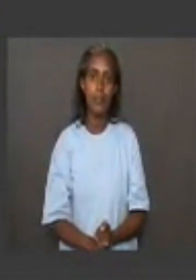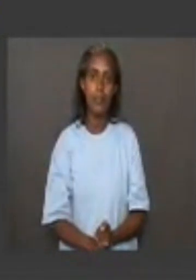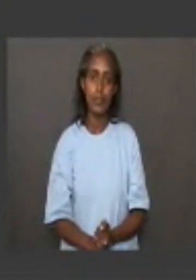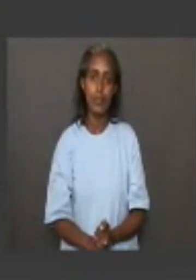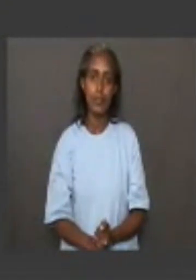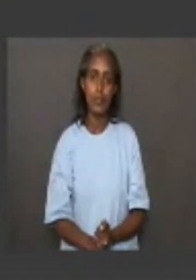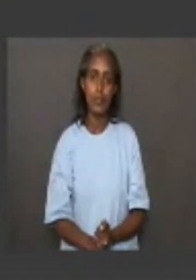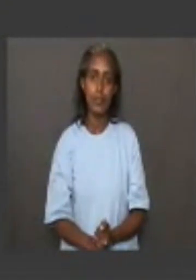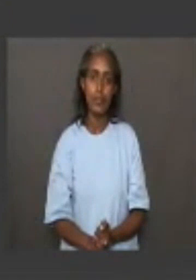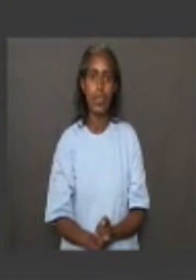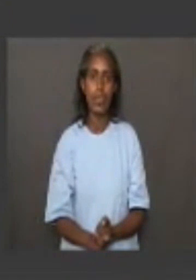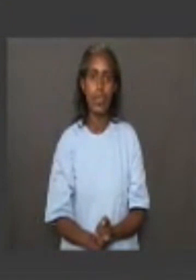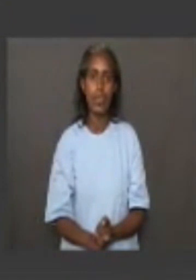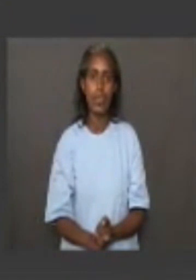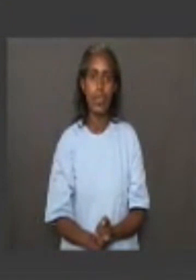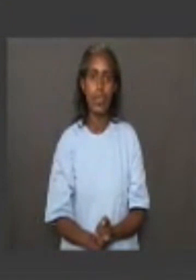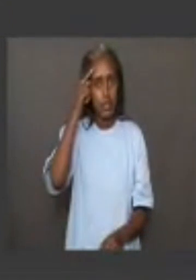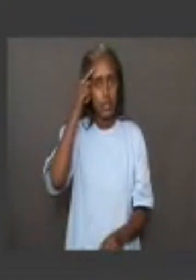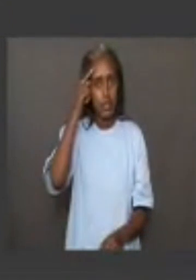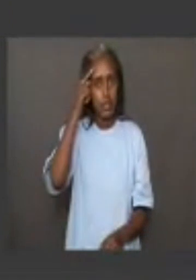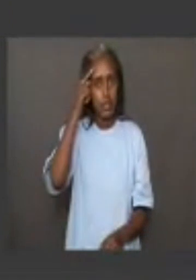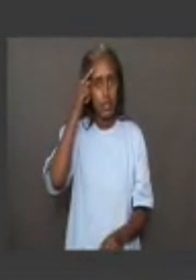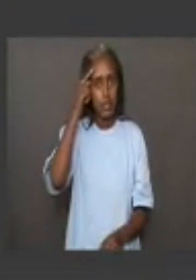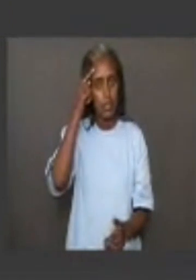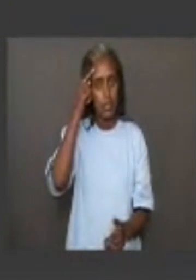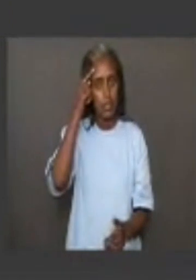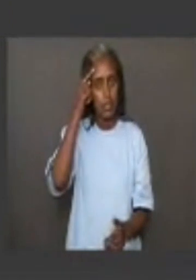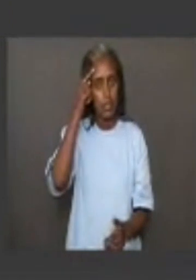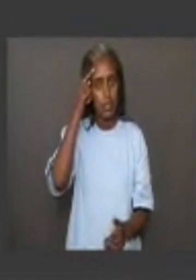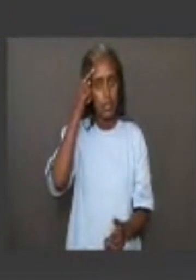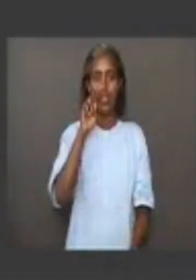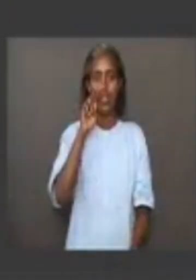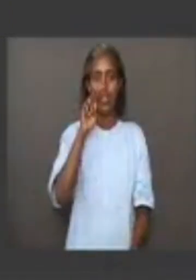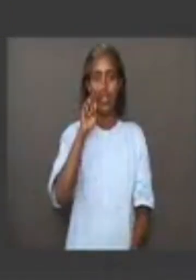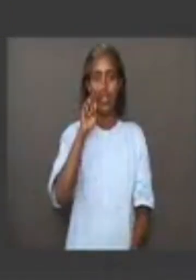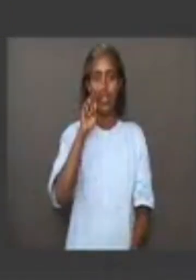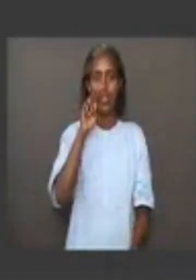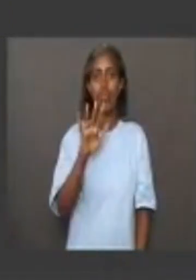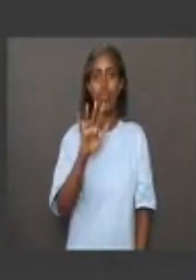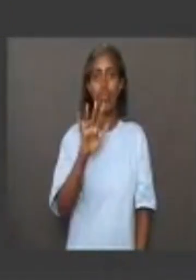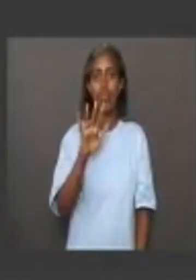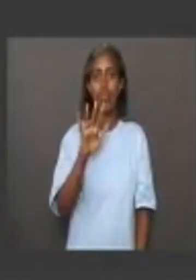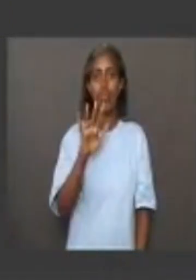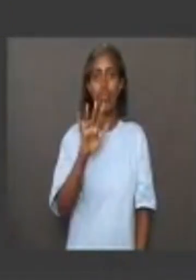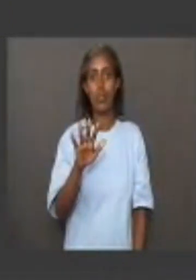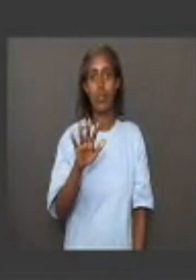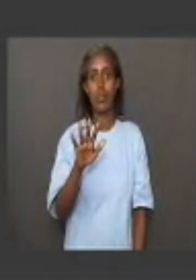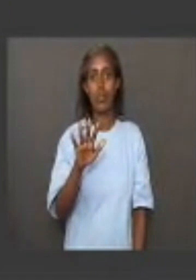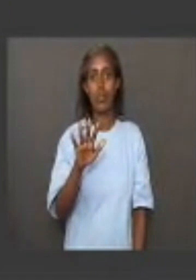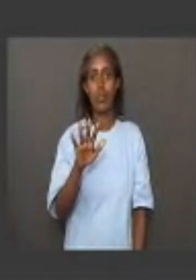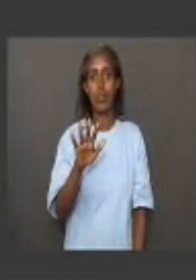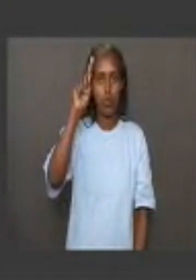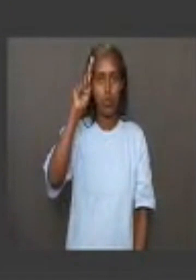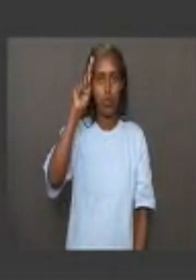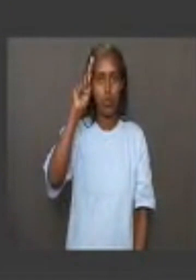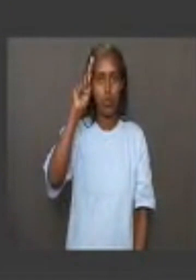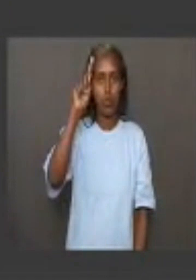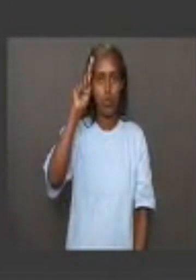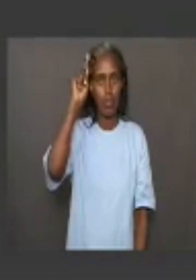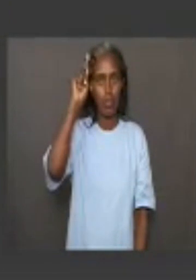We can see that the 25 to the power